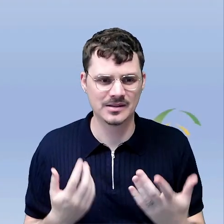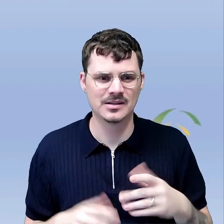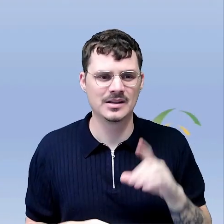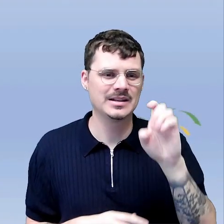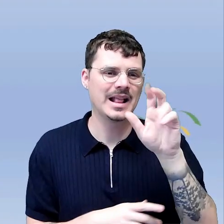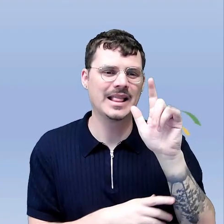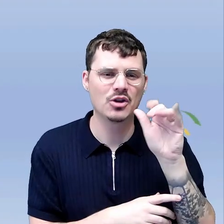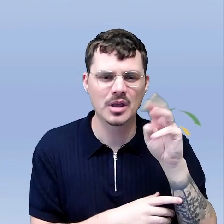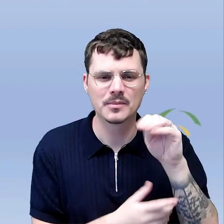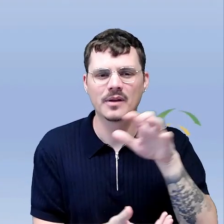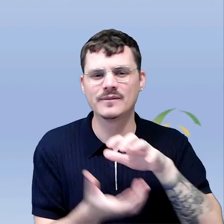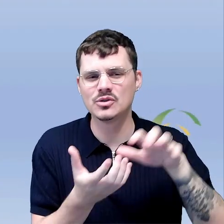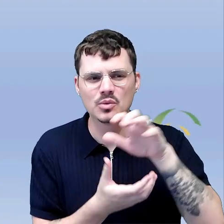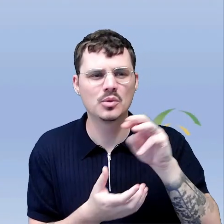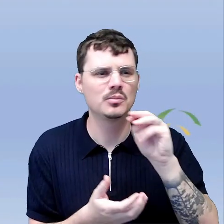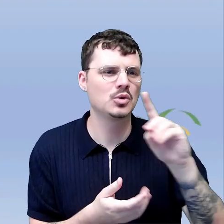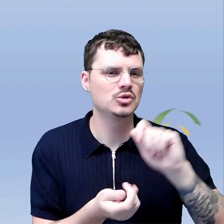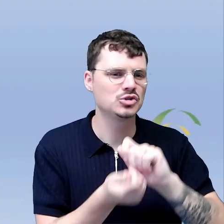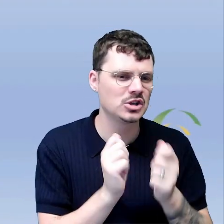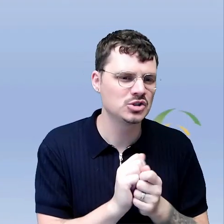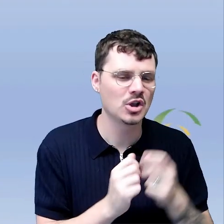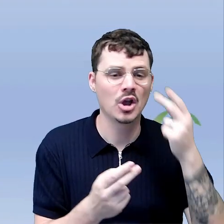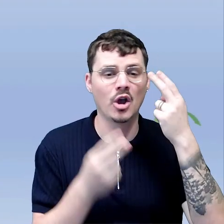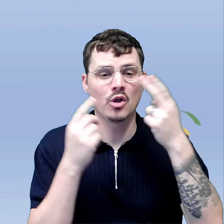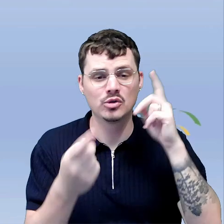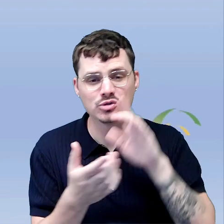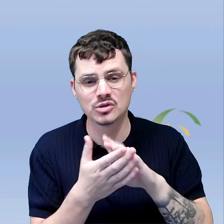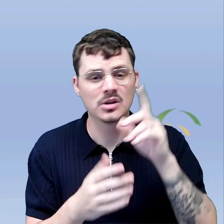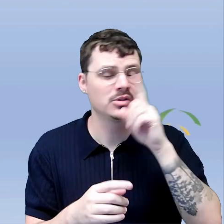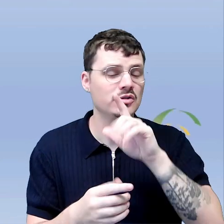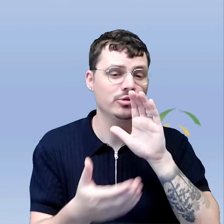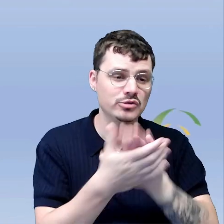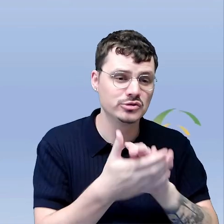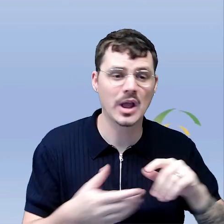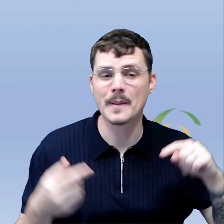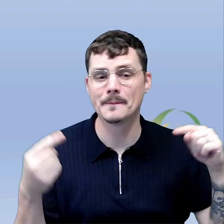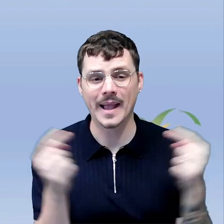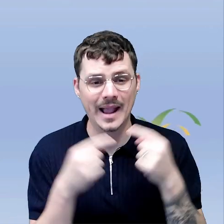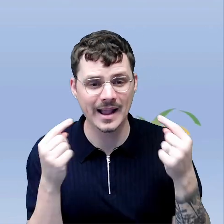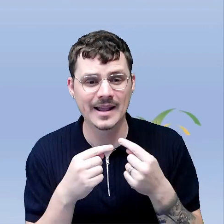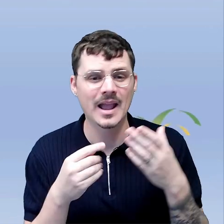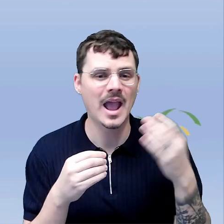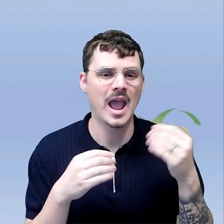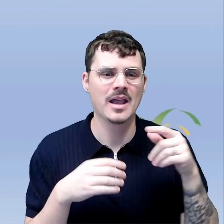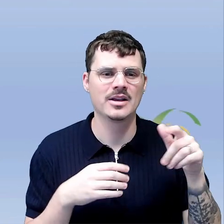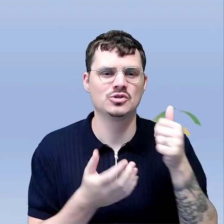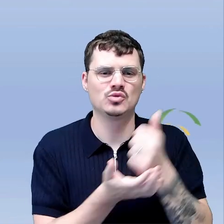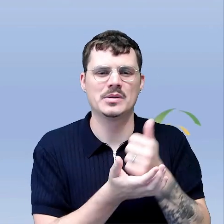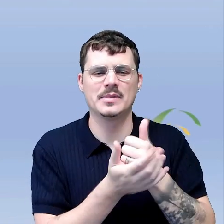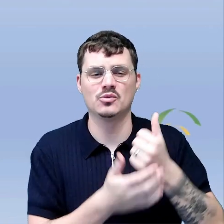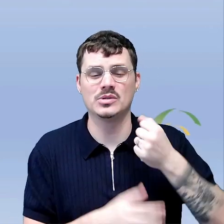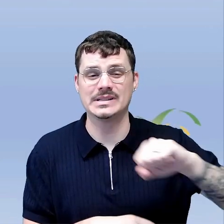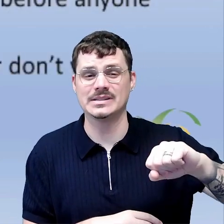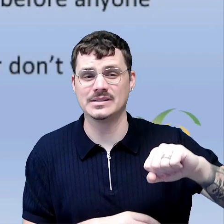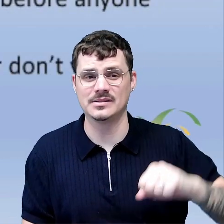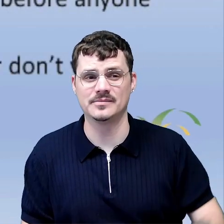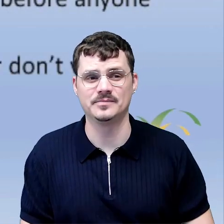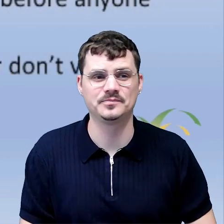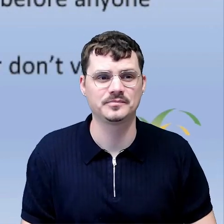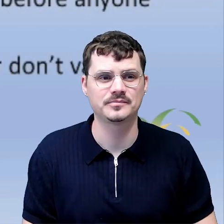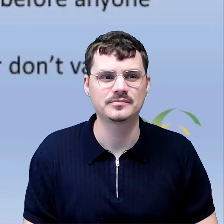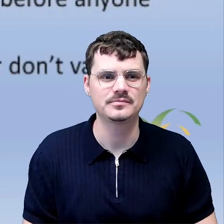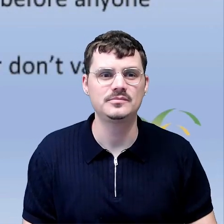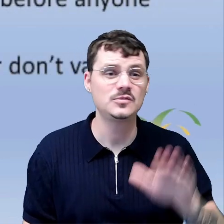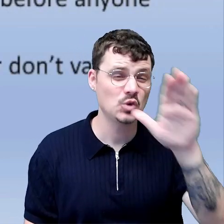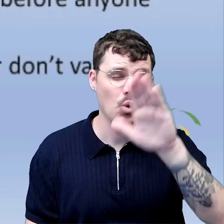Delirium, confusion, mood changes, hallucinations, delusions, pain, and conferring treatment resistance.